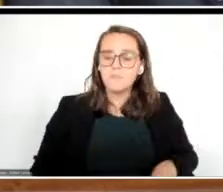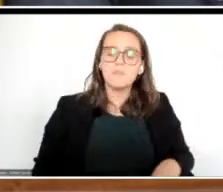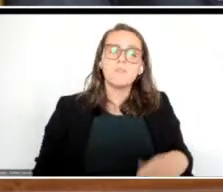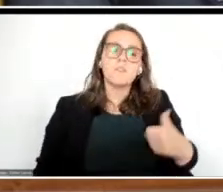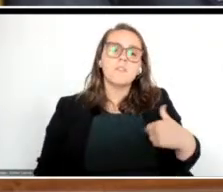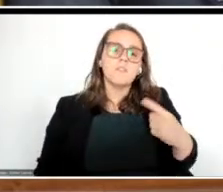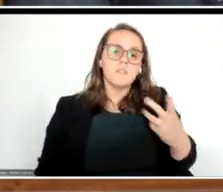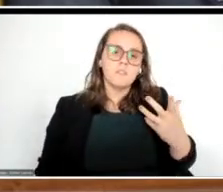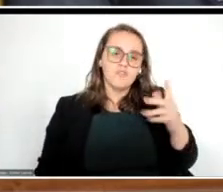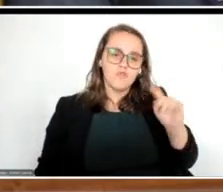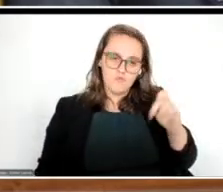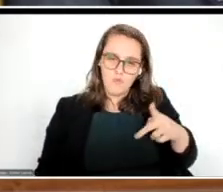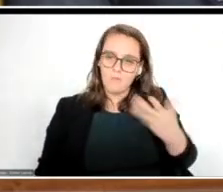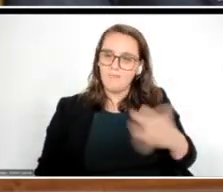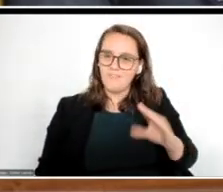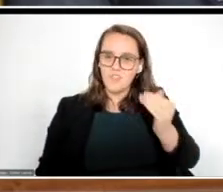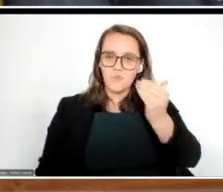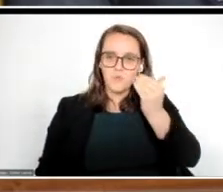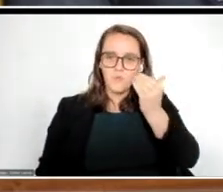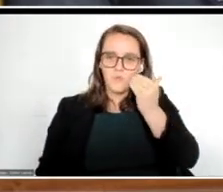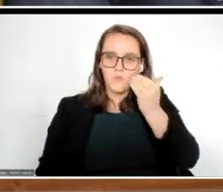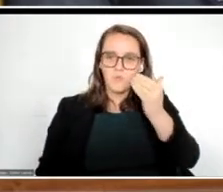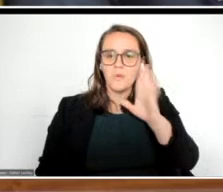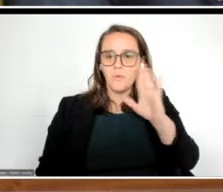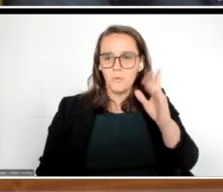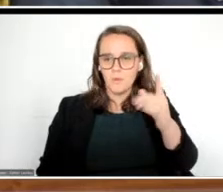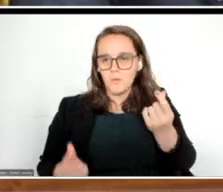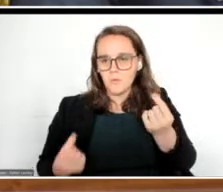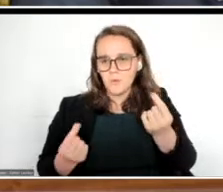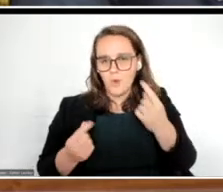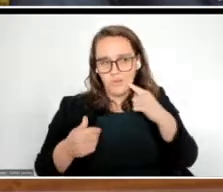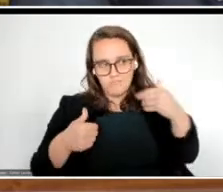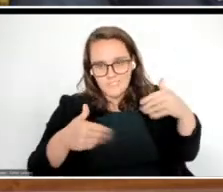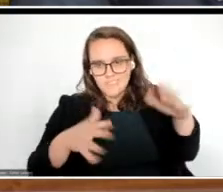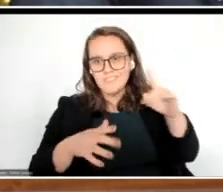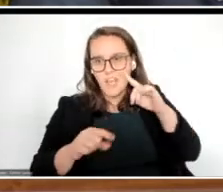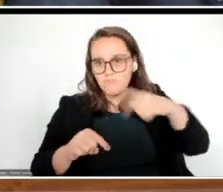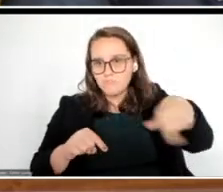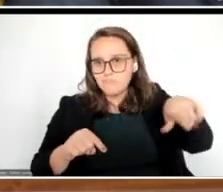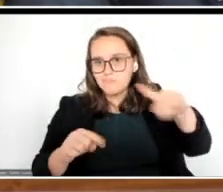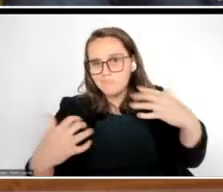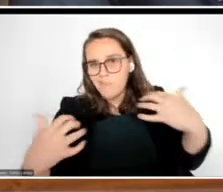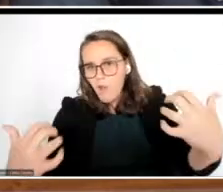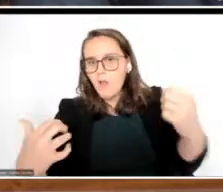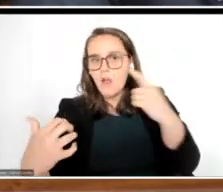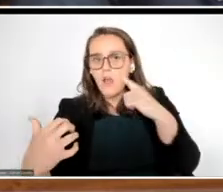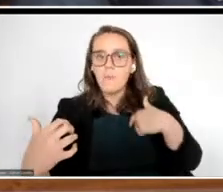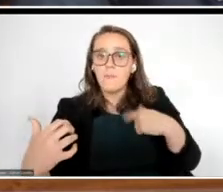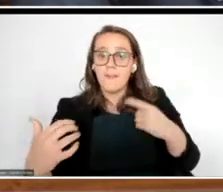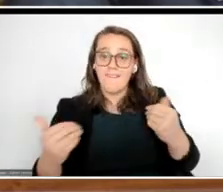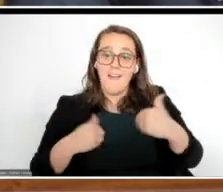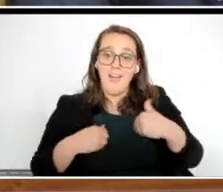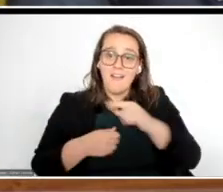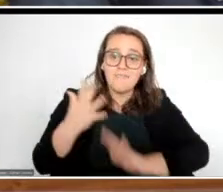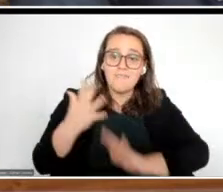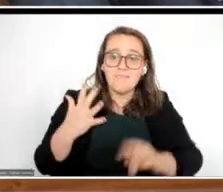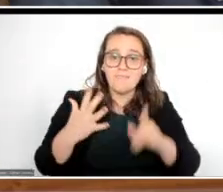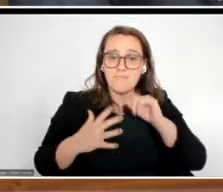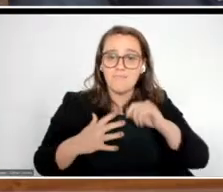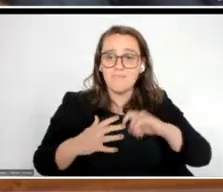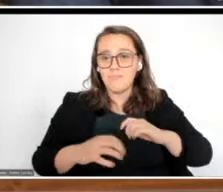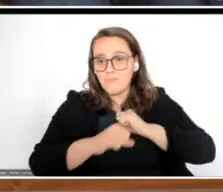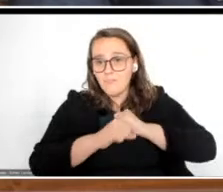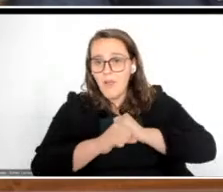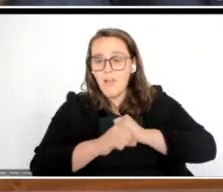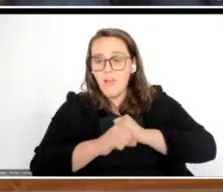do, sending an angry mob, a number of whom were clad in tactical gear and military garb, armed with various weapons,